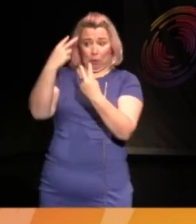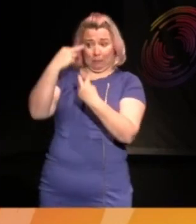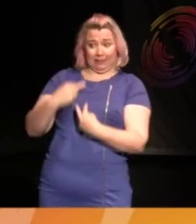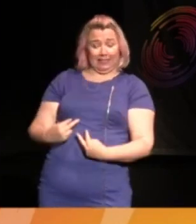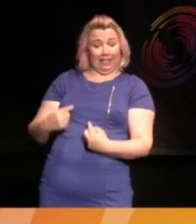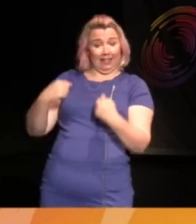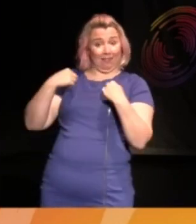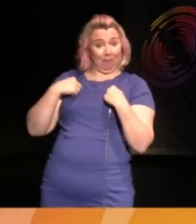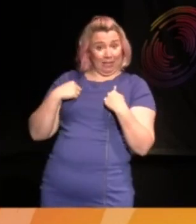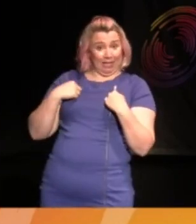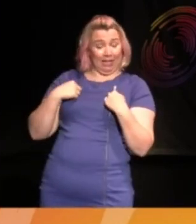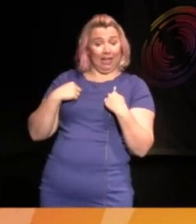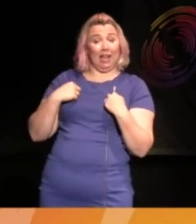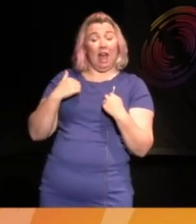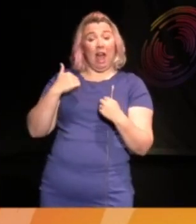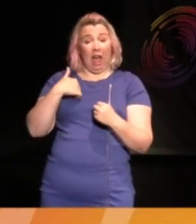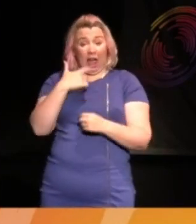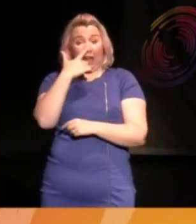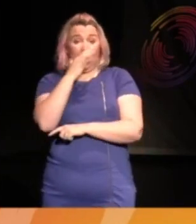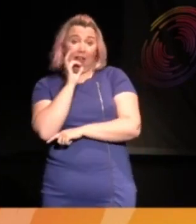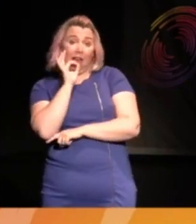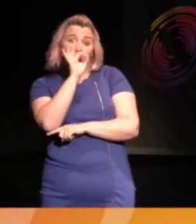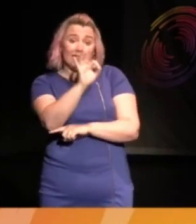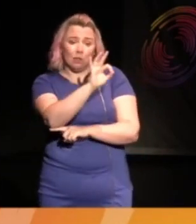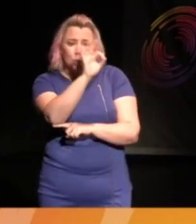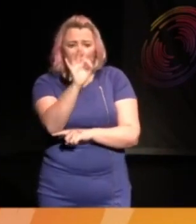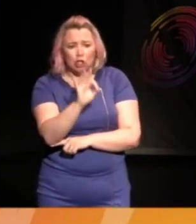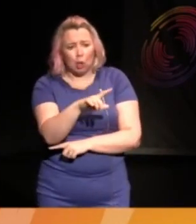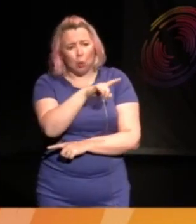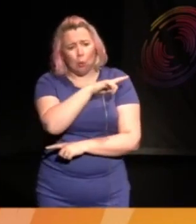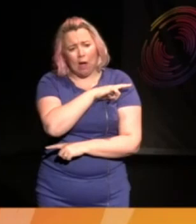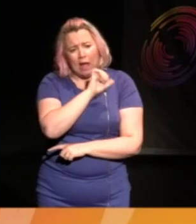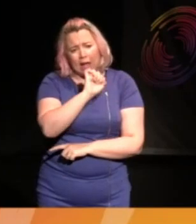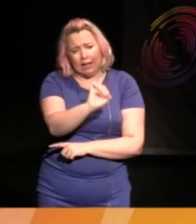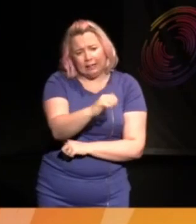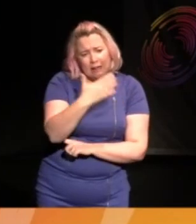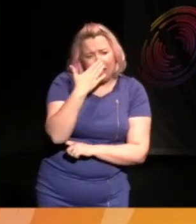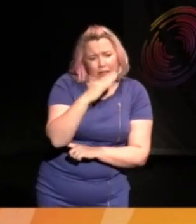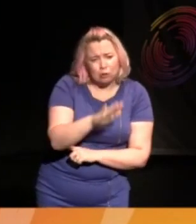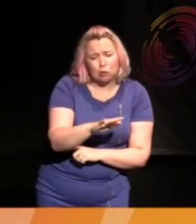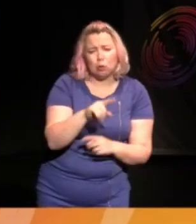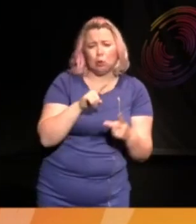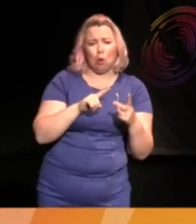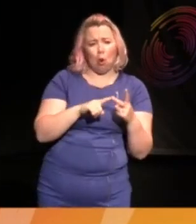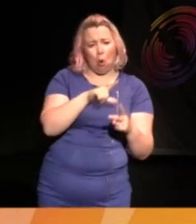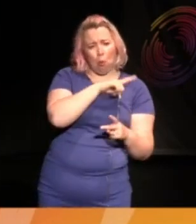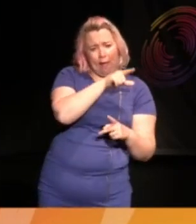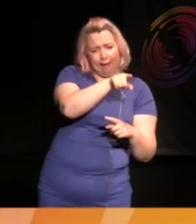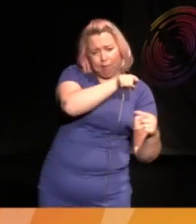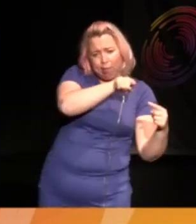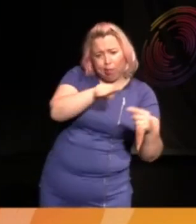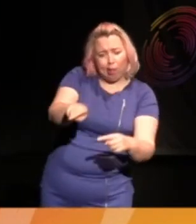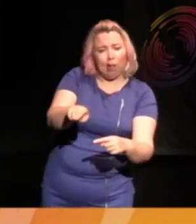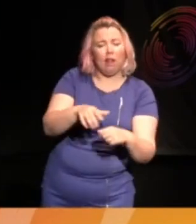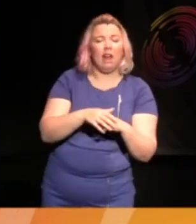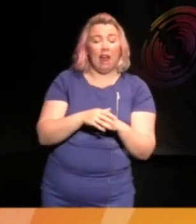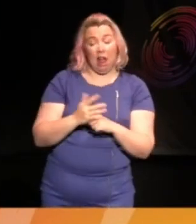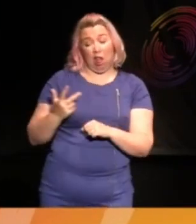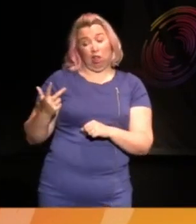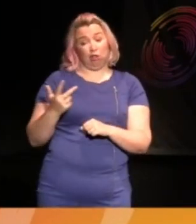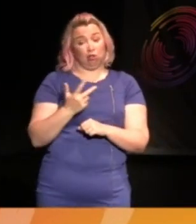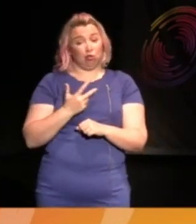kind of like asking those questions, putting yourself in these positions, because often what we say as the triple cripples is